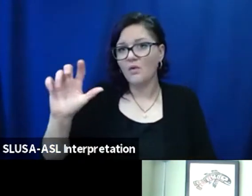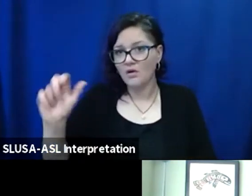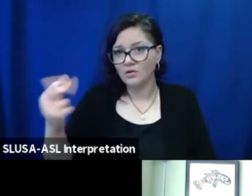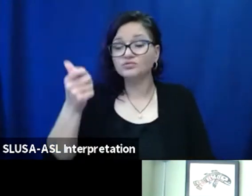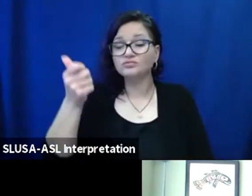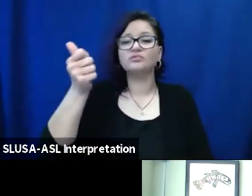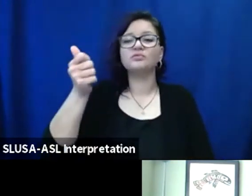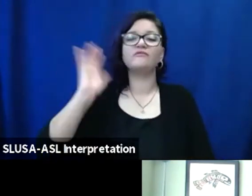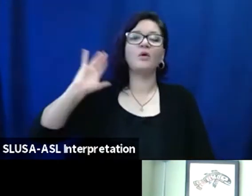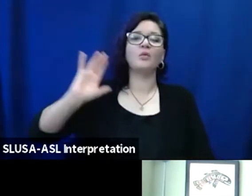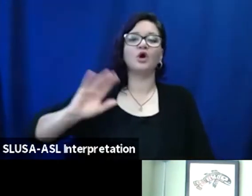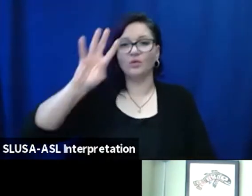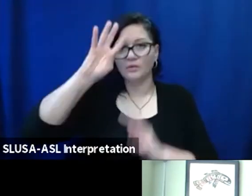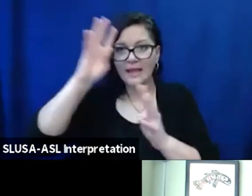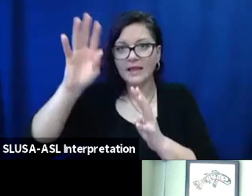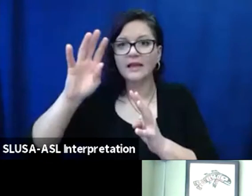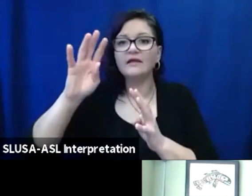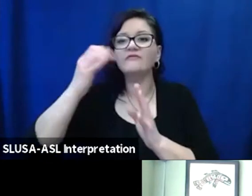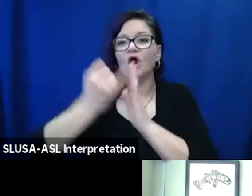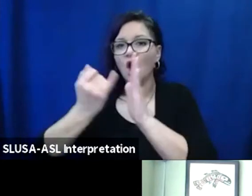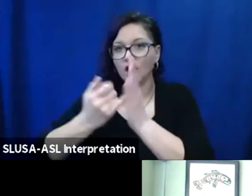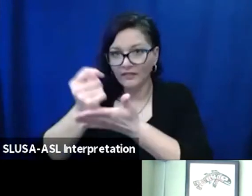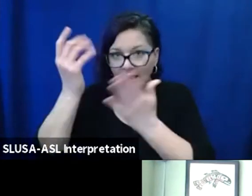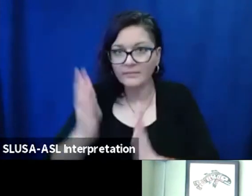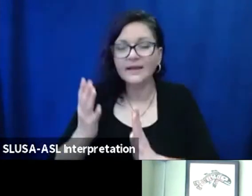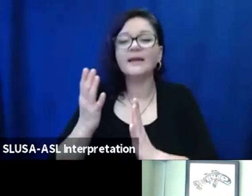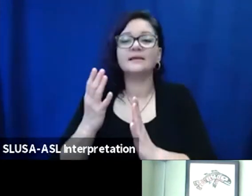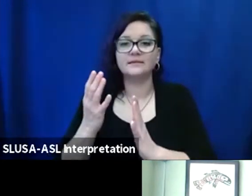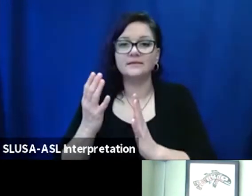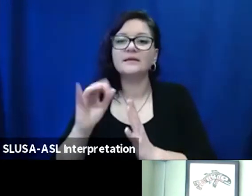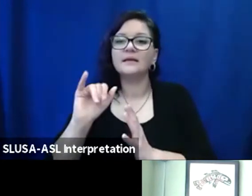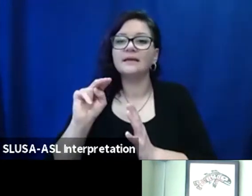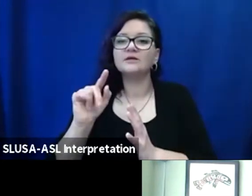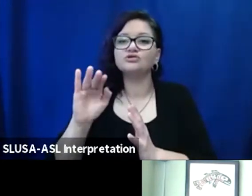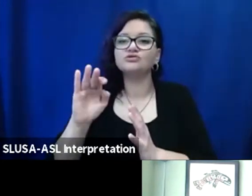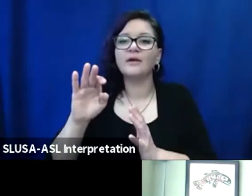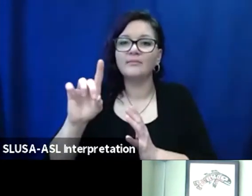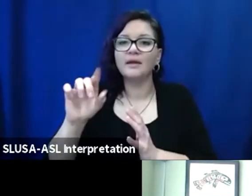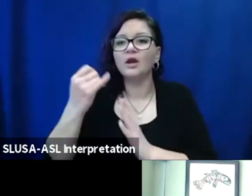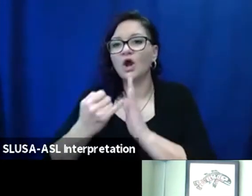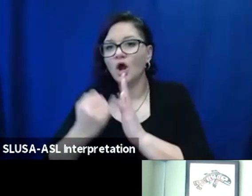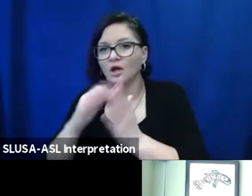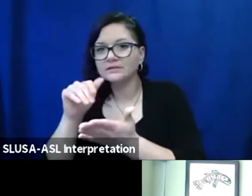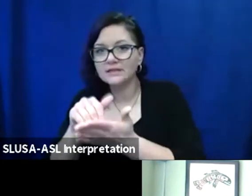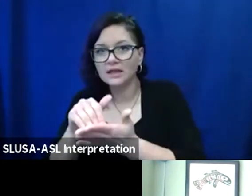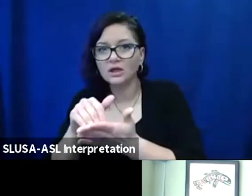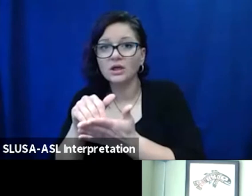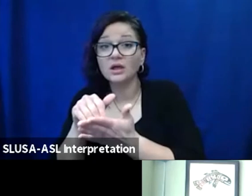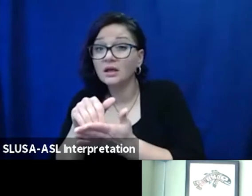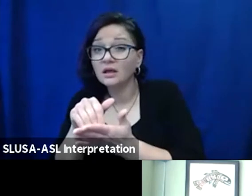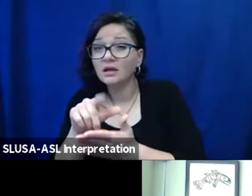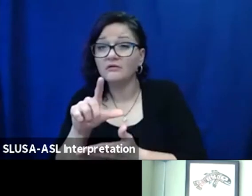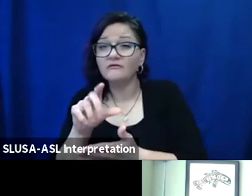Creative Forces creative arts therapist, at the Intrepid Spirit Center at JBLM, Joint Lewis Space